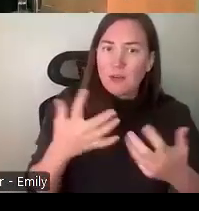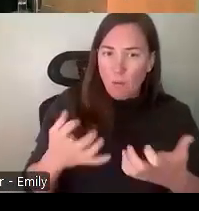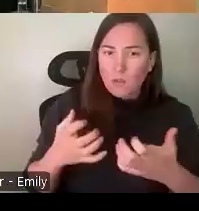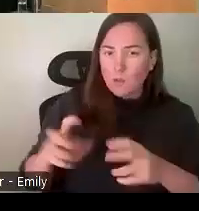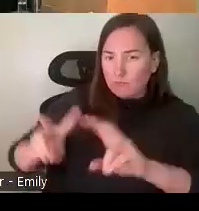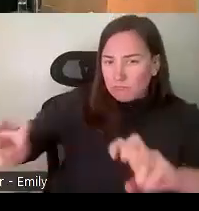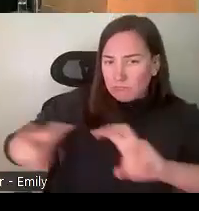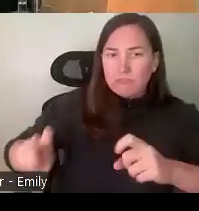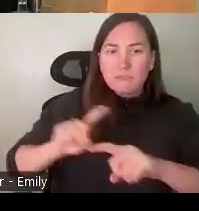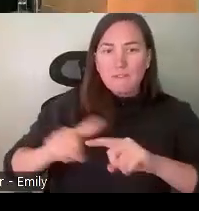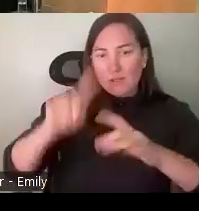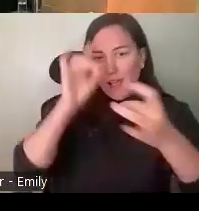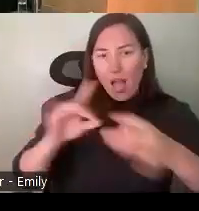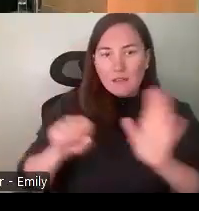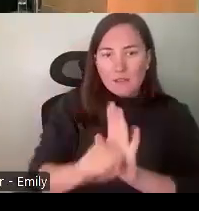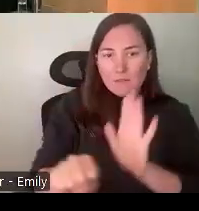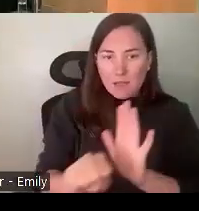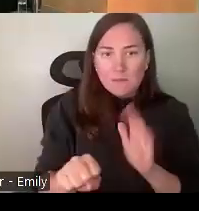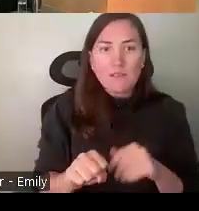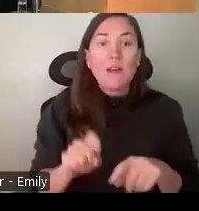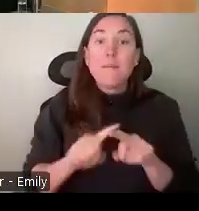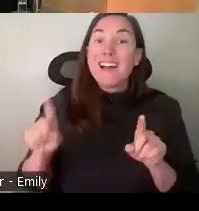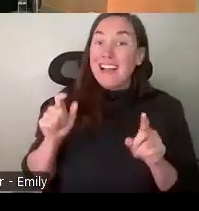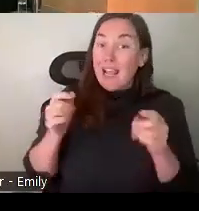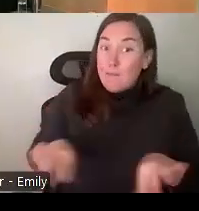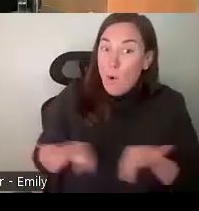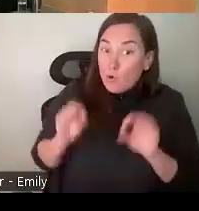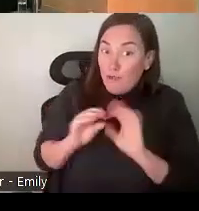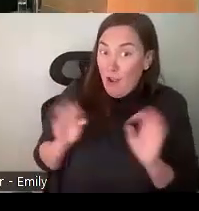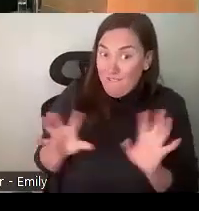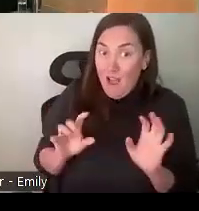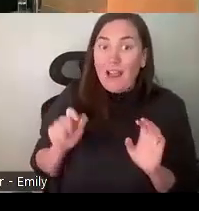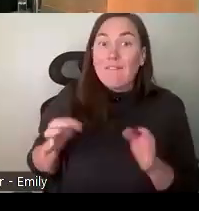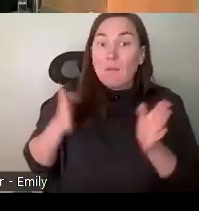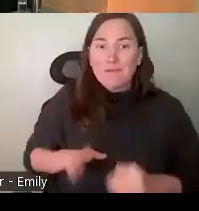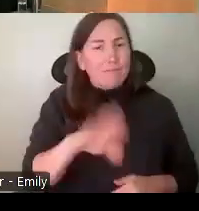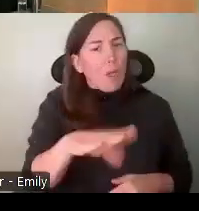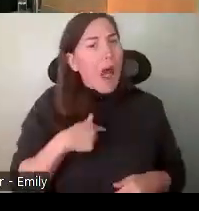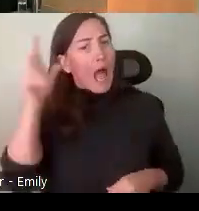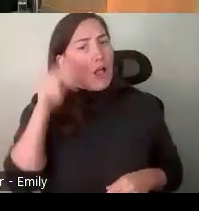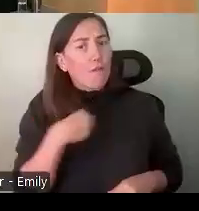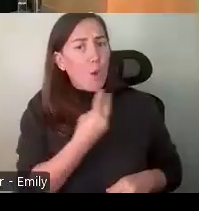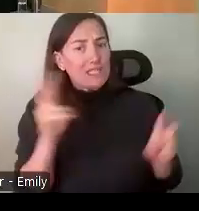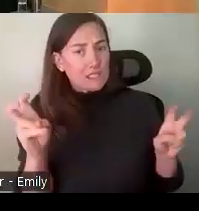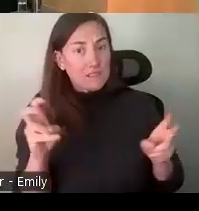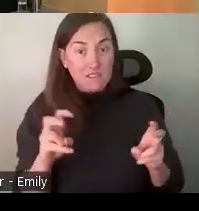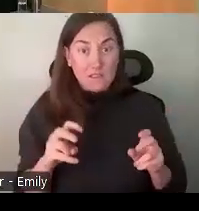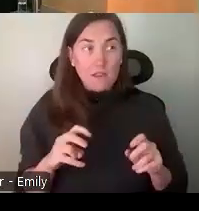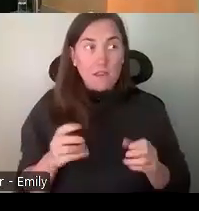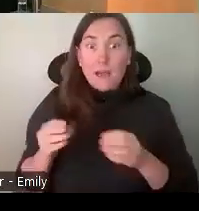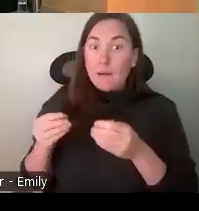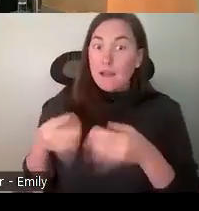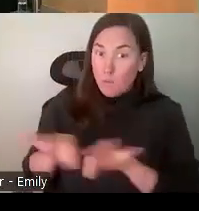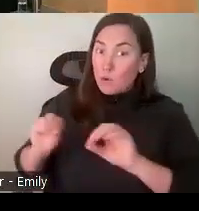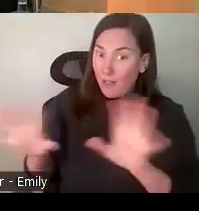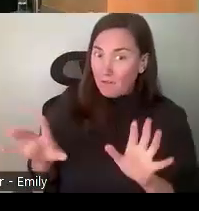really emphasize the importance of clarifying when subjects tell us they hear voices, are they literally hearing these voices?